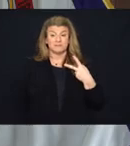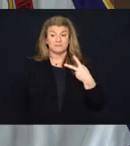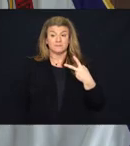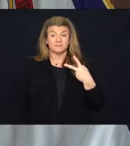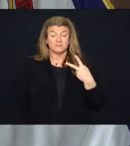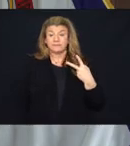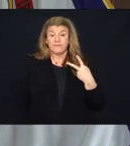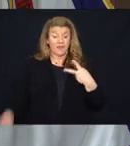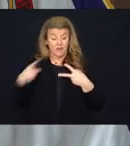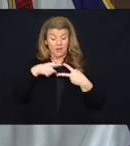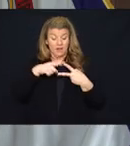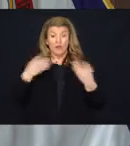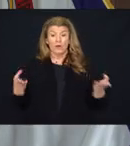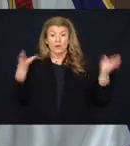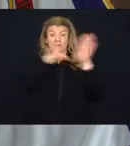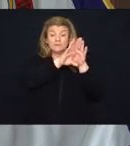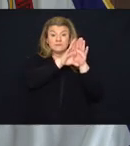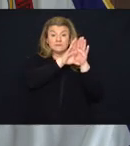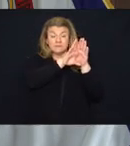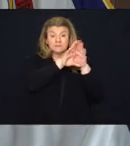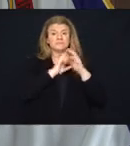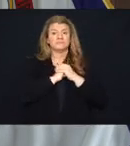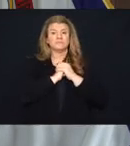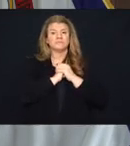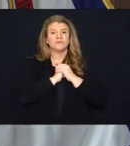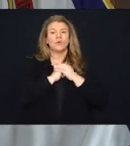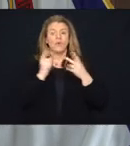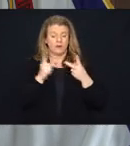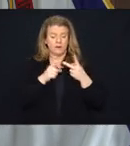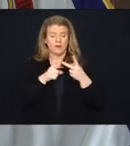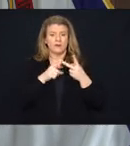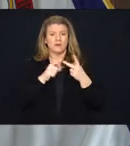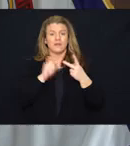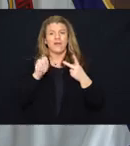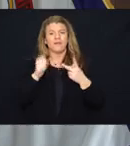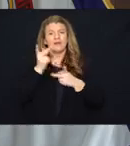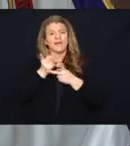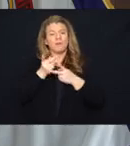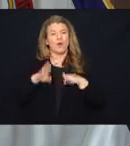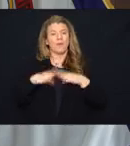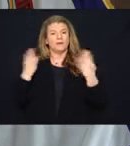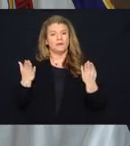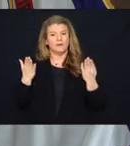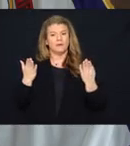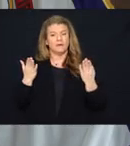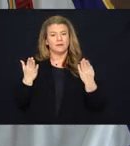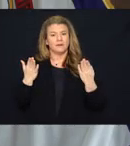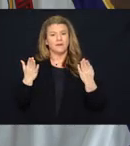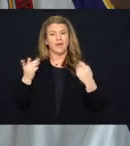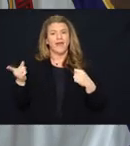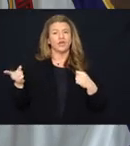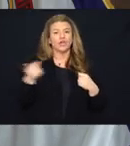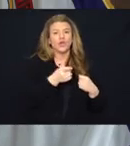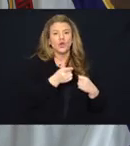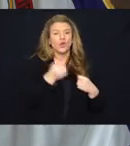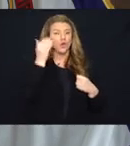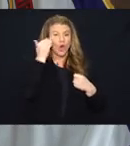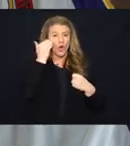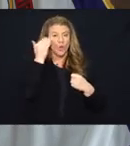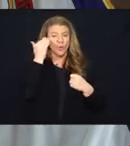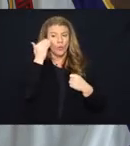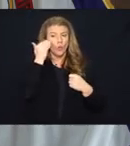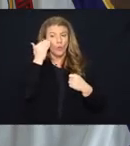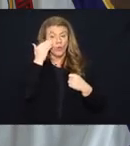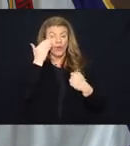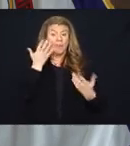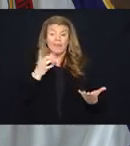brink of closing the hospital, or we may be at the brink of keeping it open, and you absolutely knowing